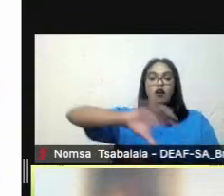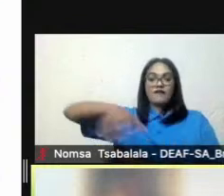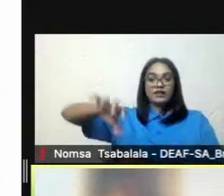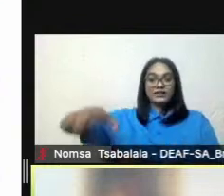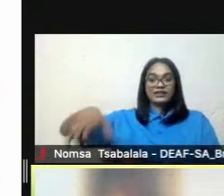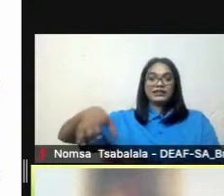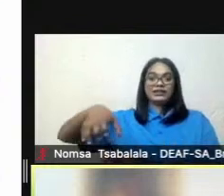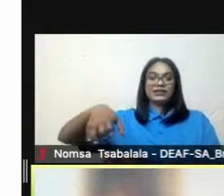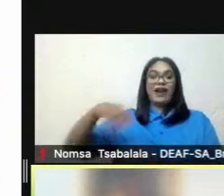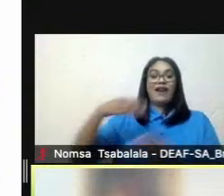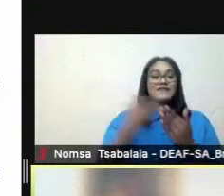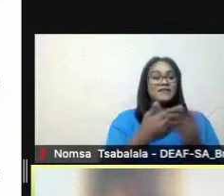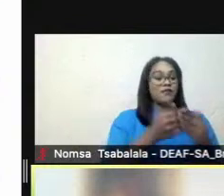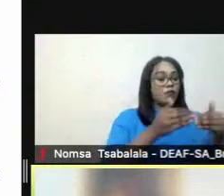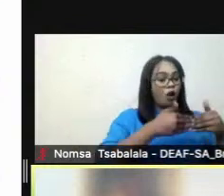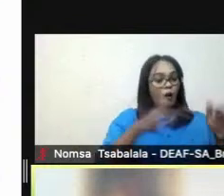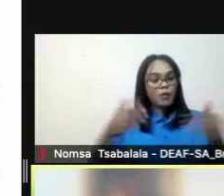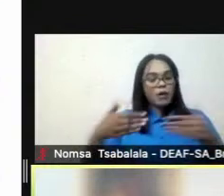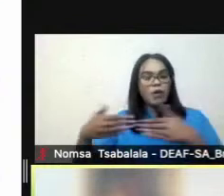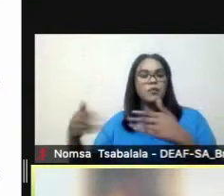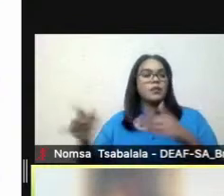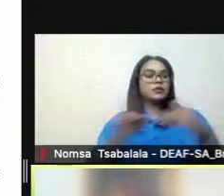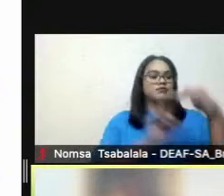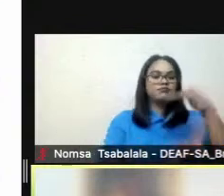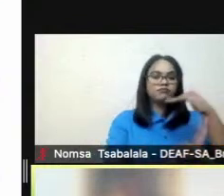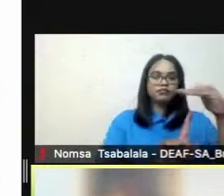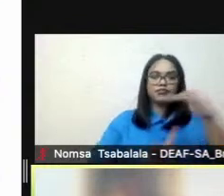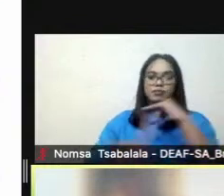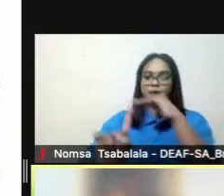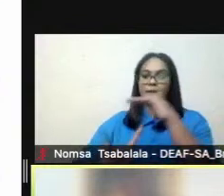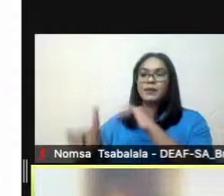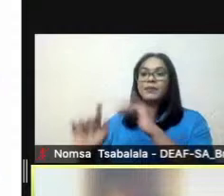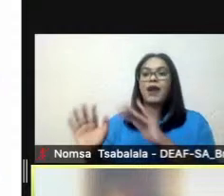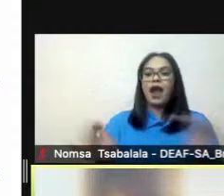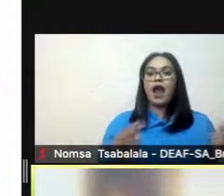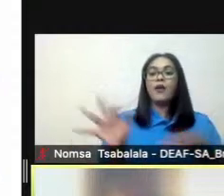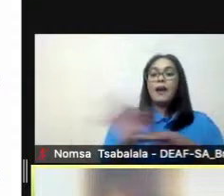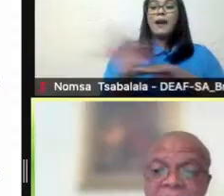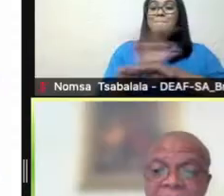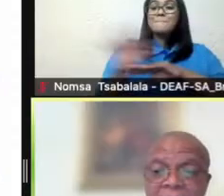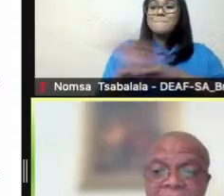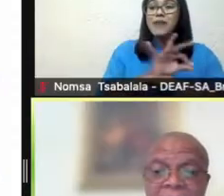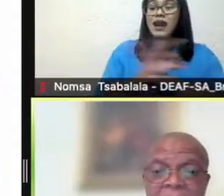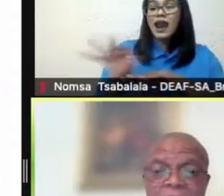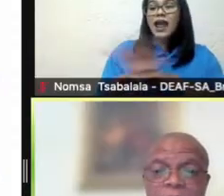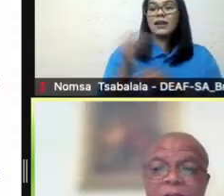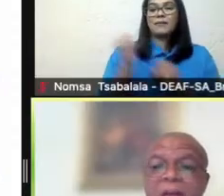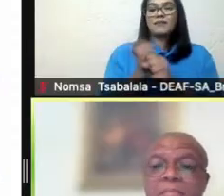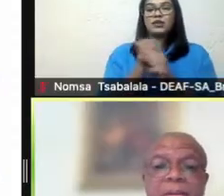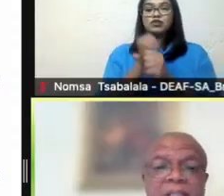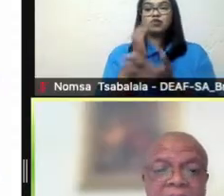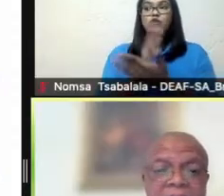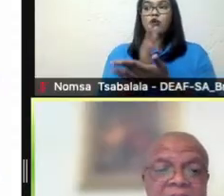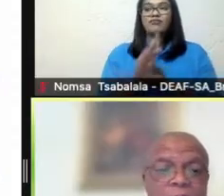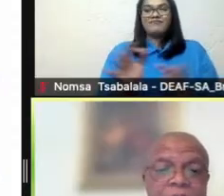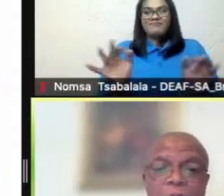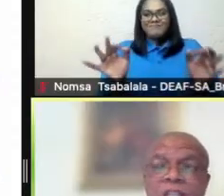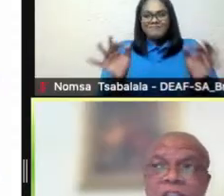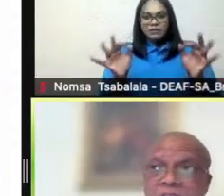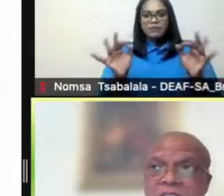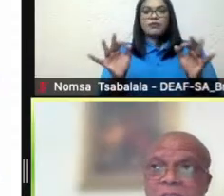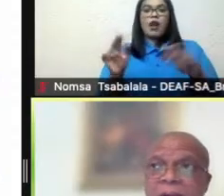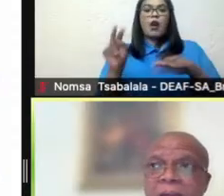the contingency plan. And all we need to do is to have proper monitoring for the implementation